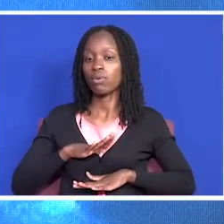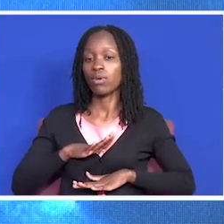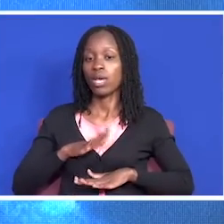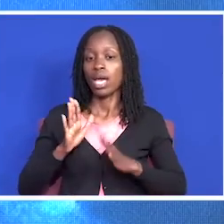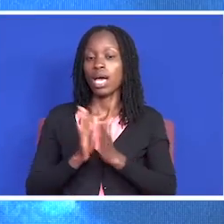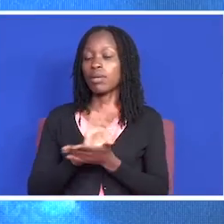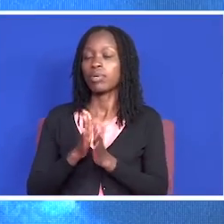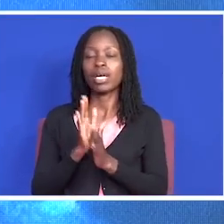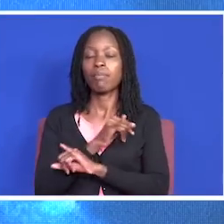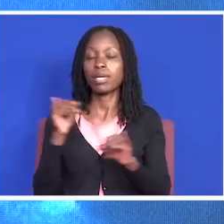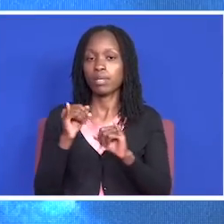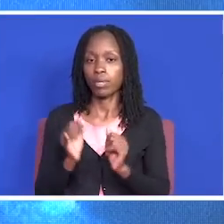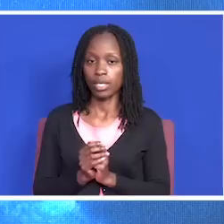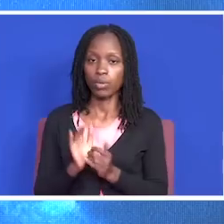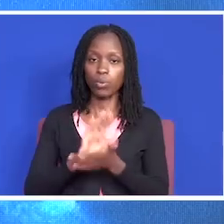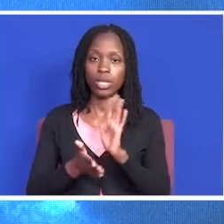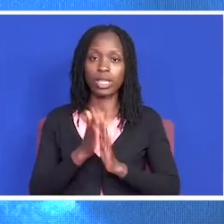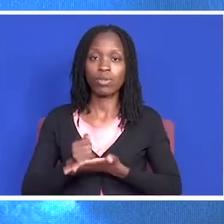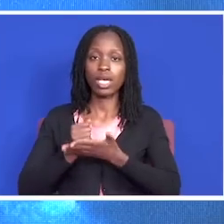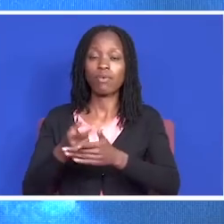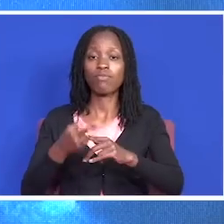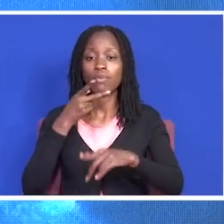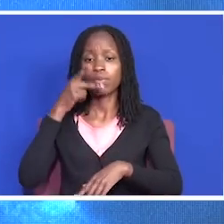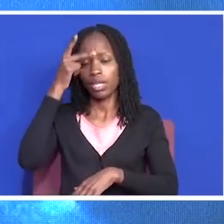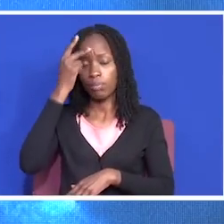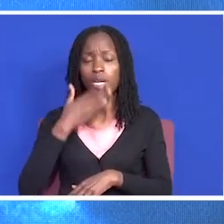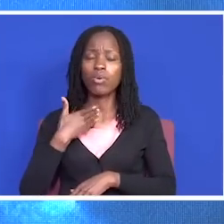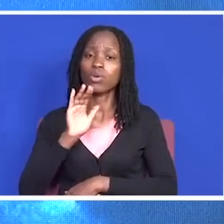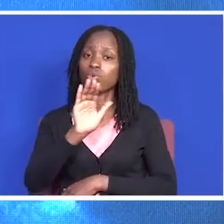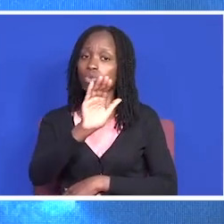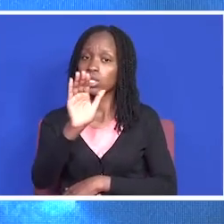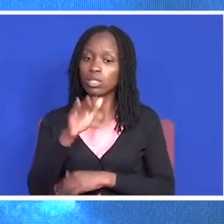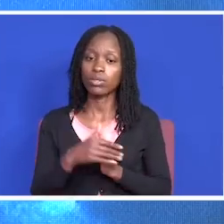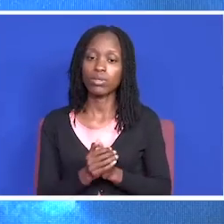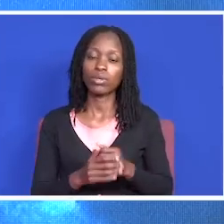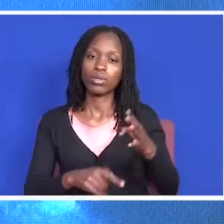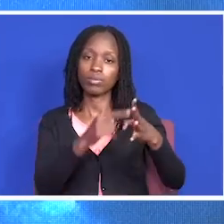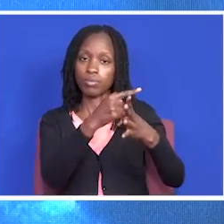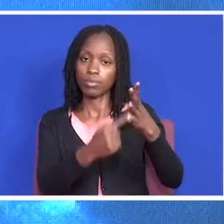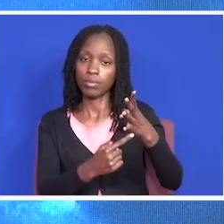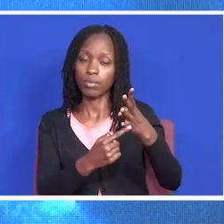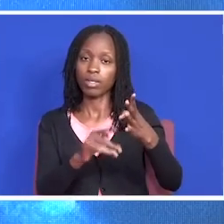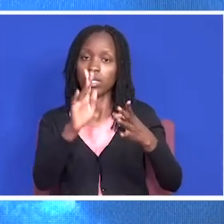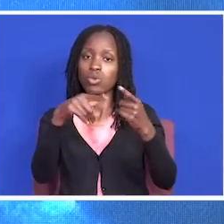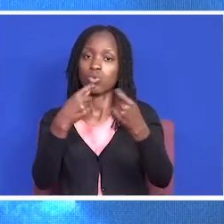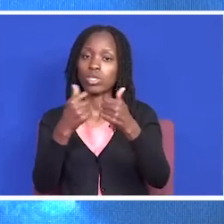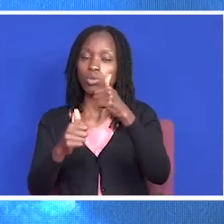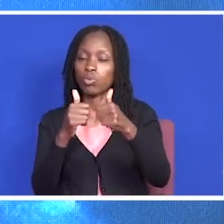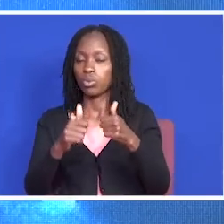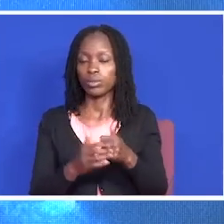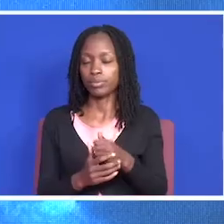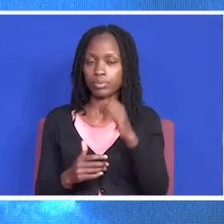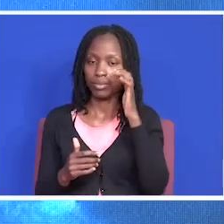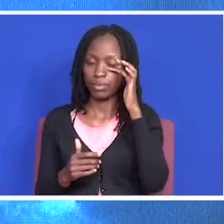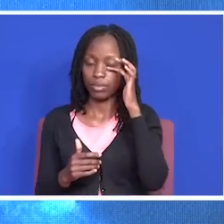without necessarily any help from the parents. So what I want to ask you is, in which category of a father are